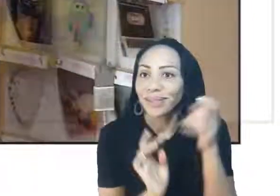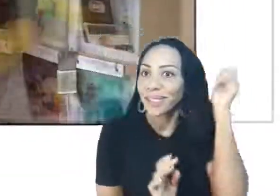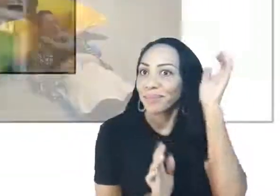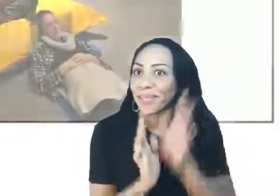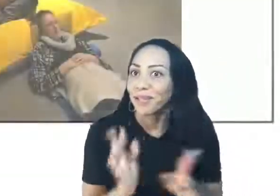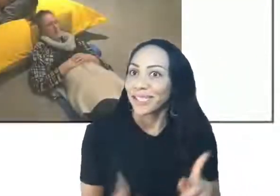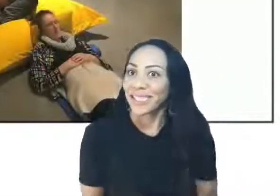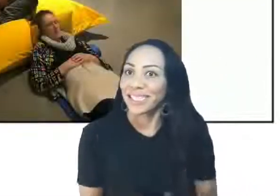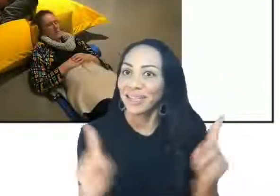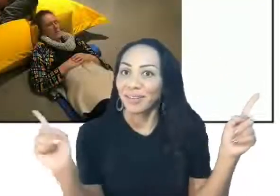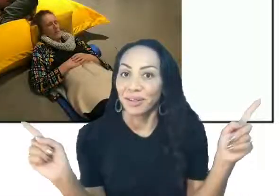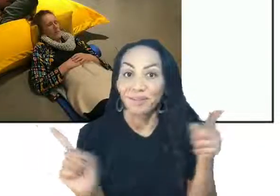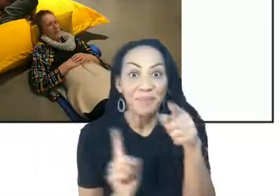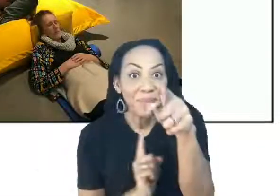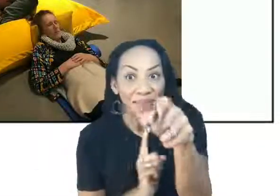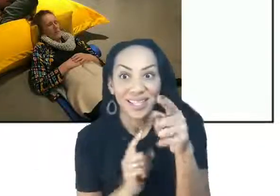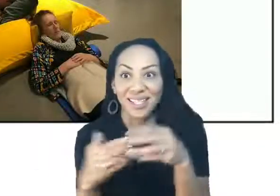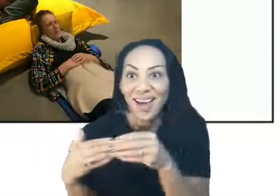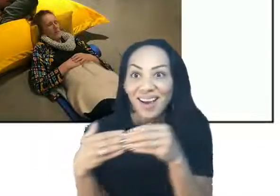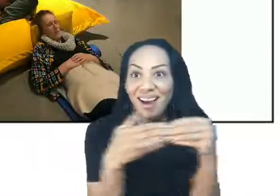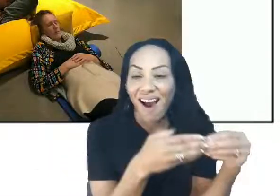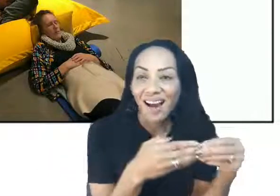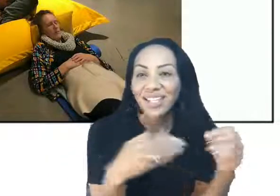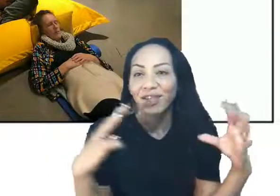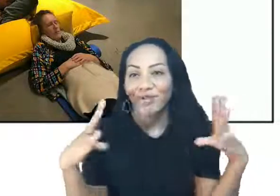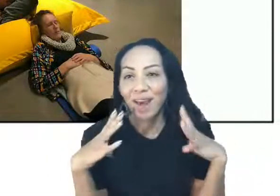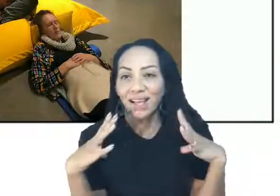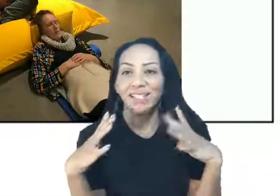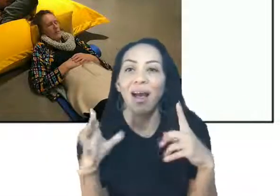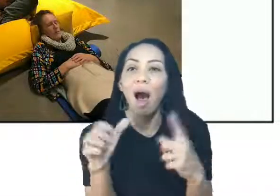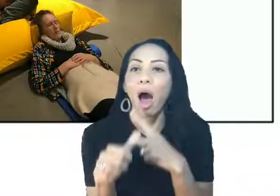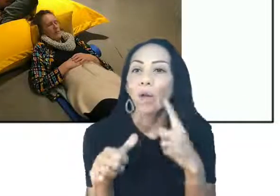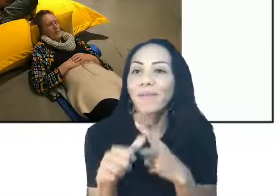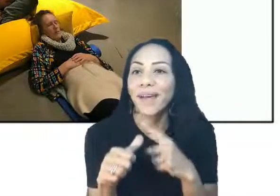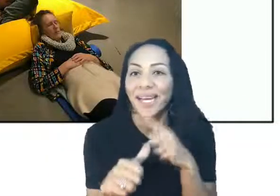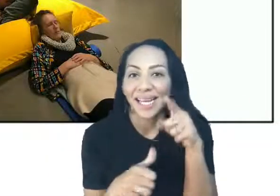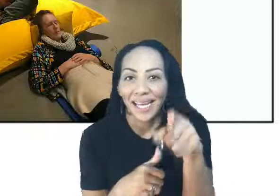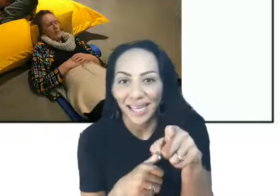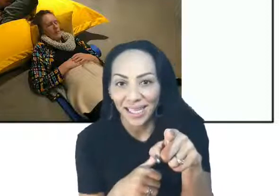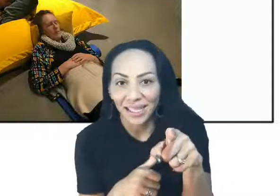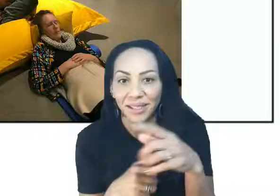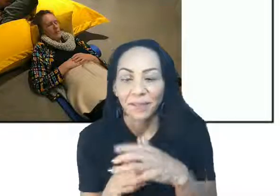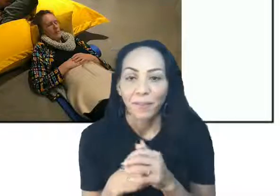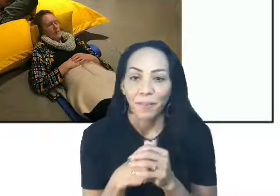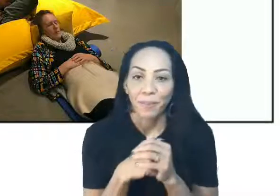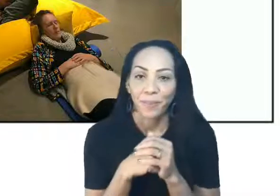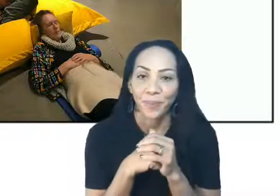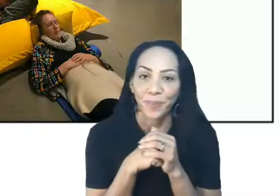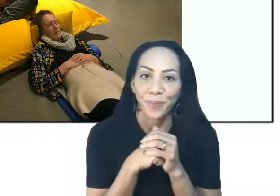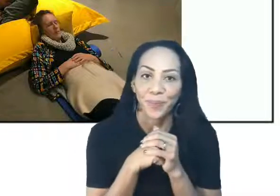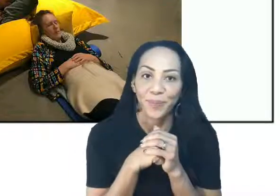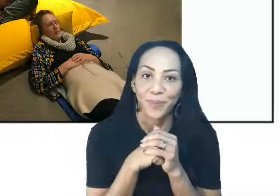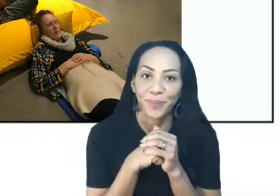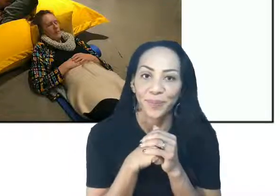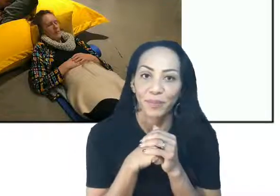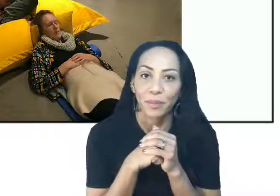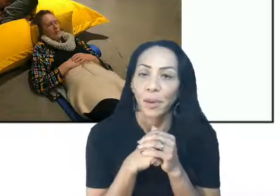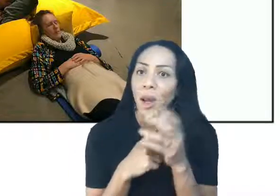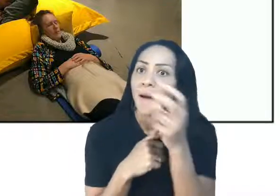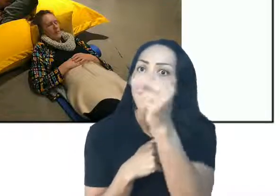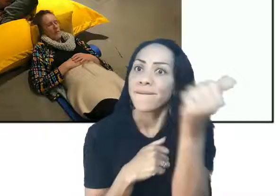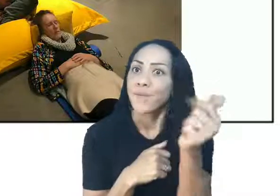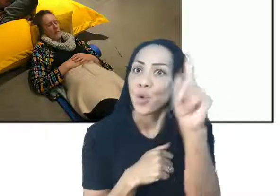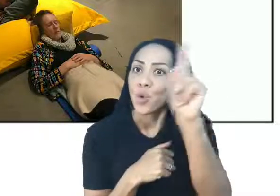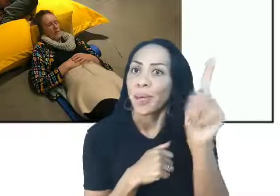is a guided rest at Arnolfini during the Batik exhibition. And a few things that people said